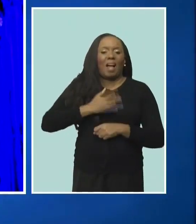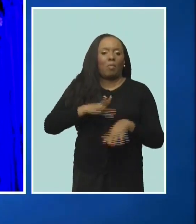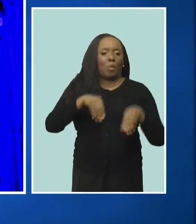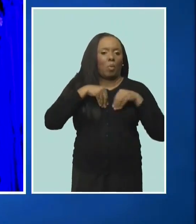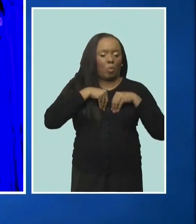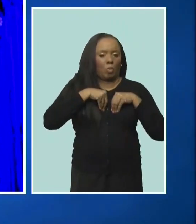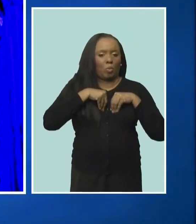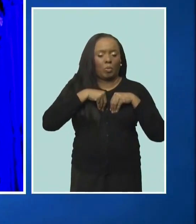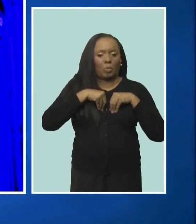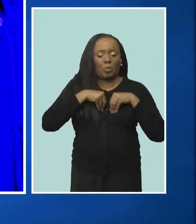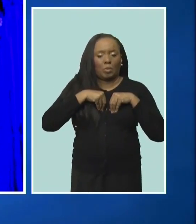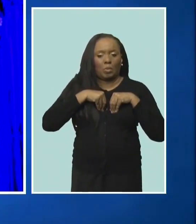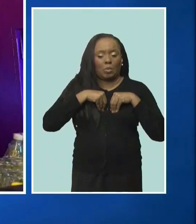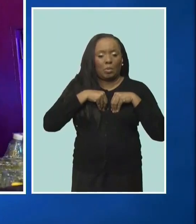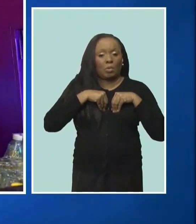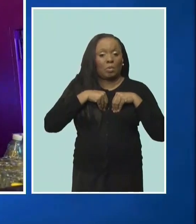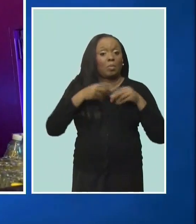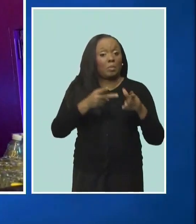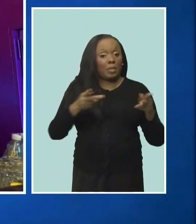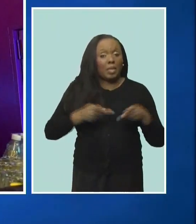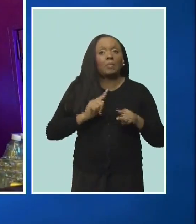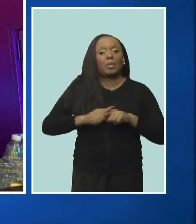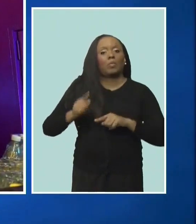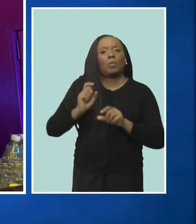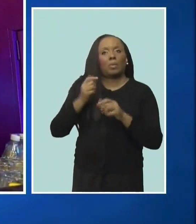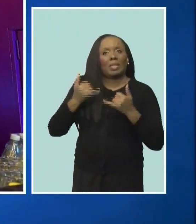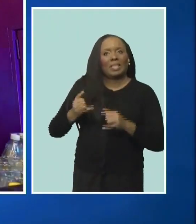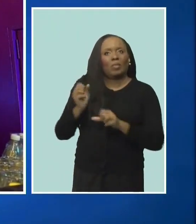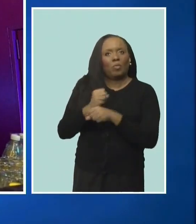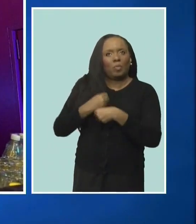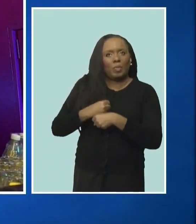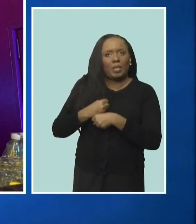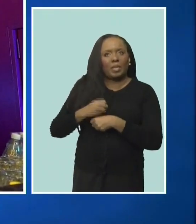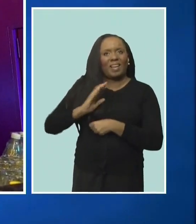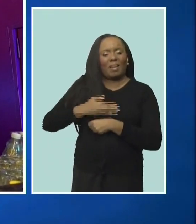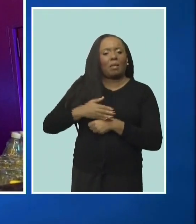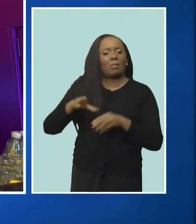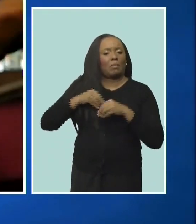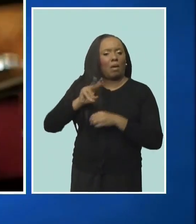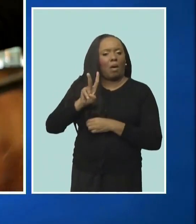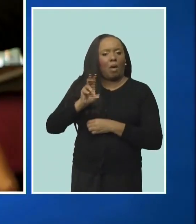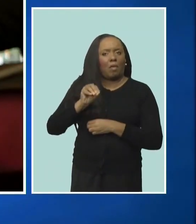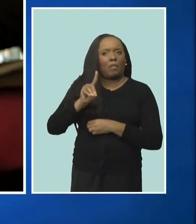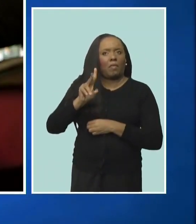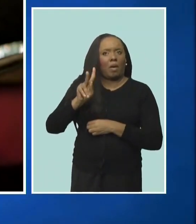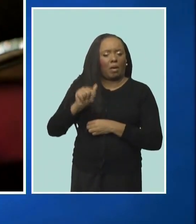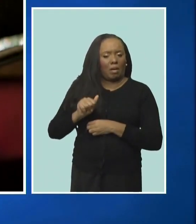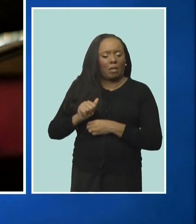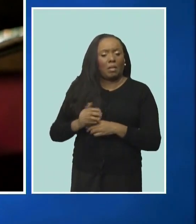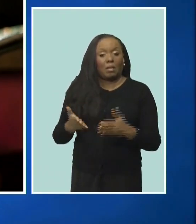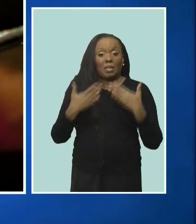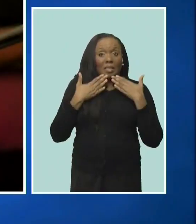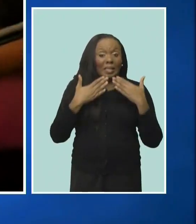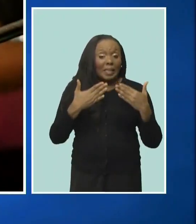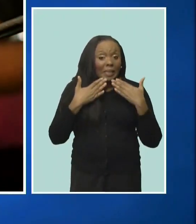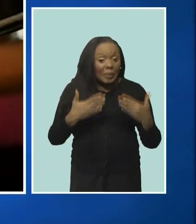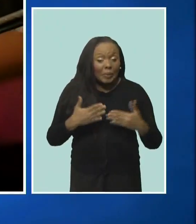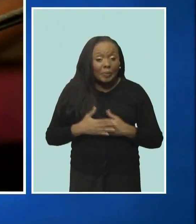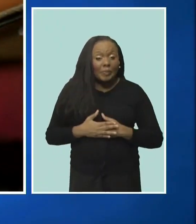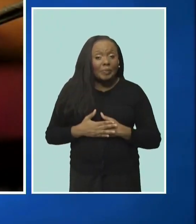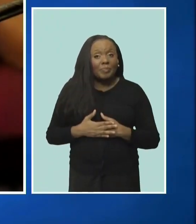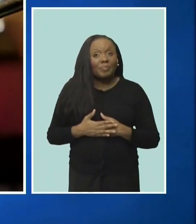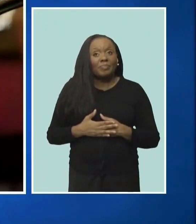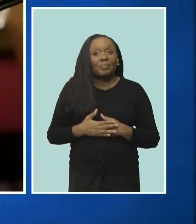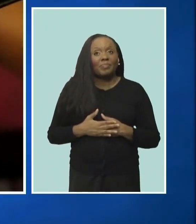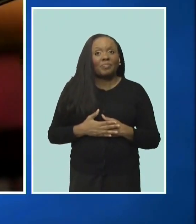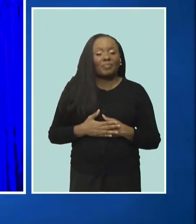our vodka and so forth. So, and that's, as I said, that's just the start. Thank you again, and just